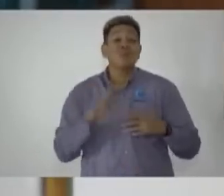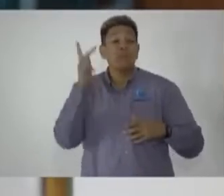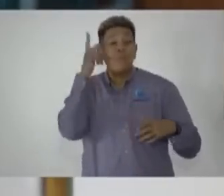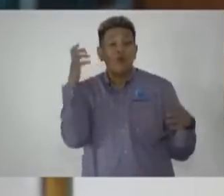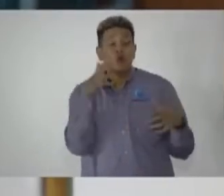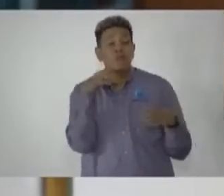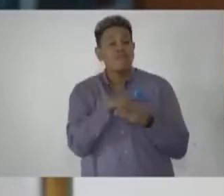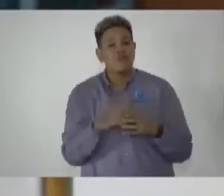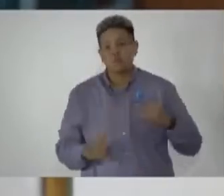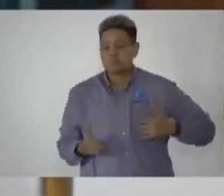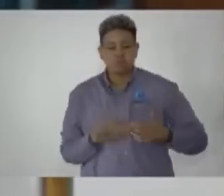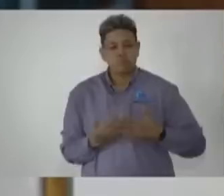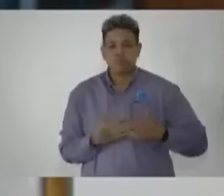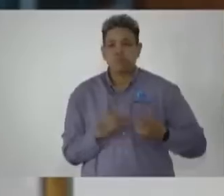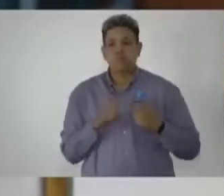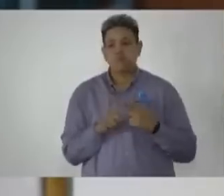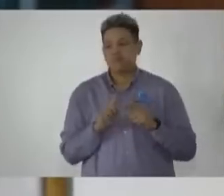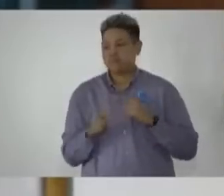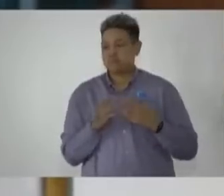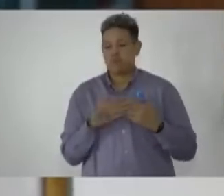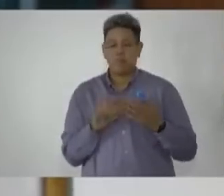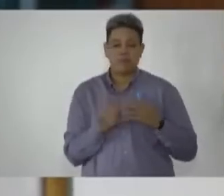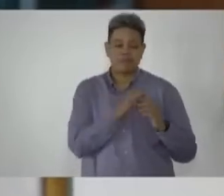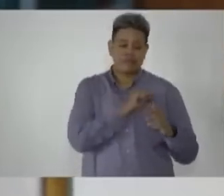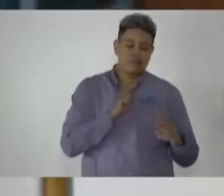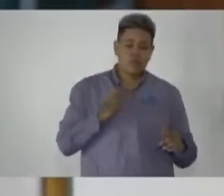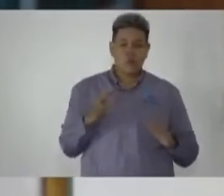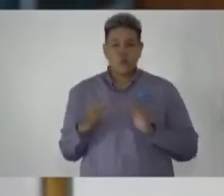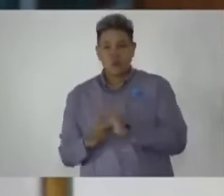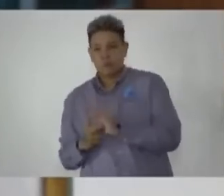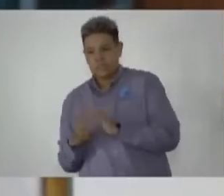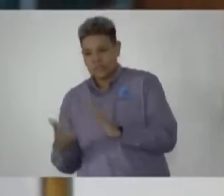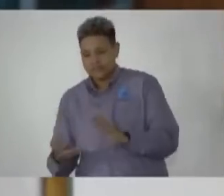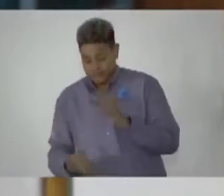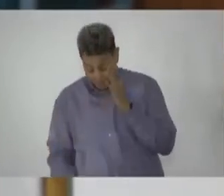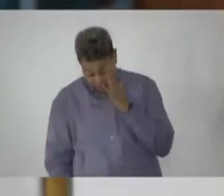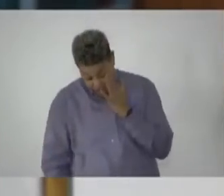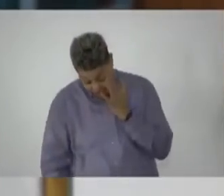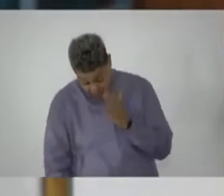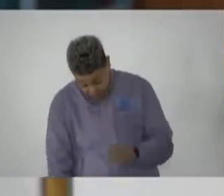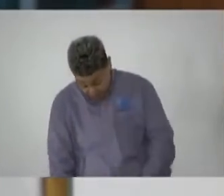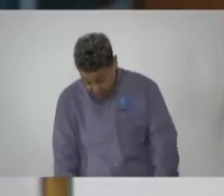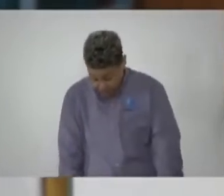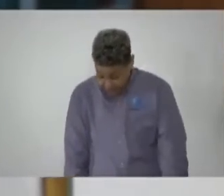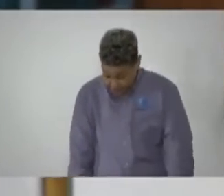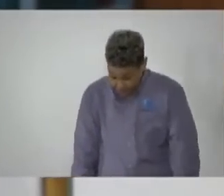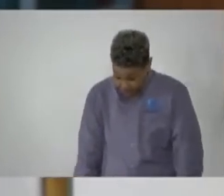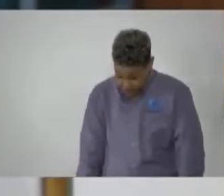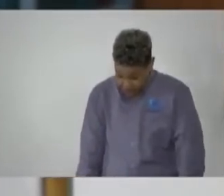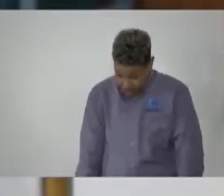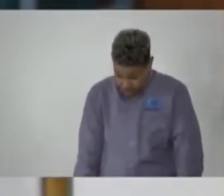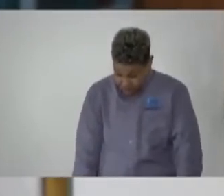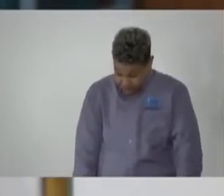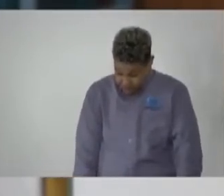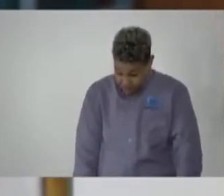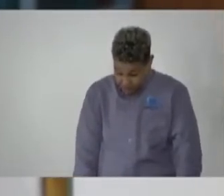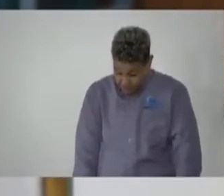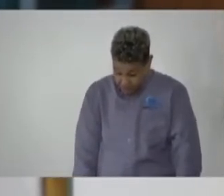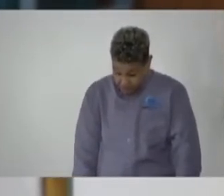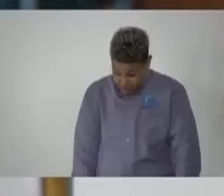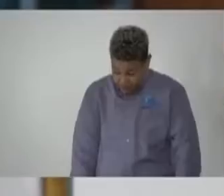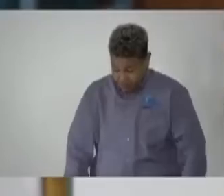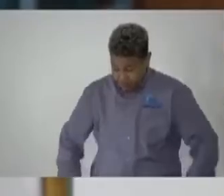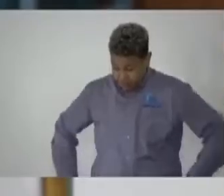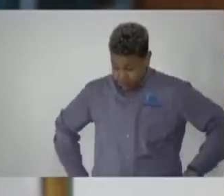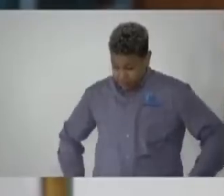lines and chambers. And I highlight that, Mr. President, because this caucus, because of